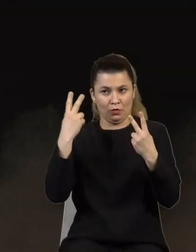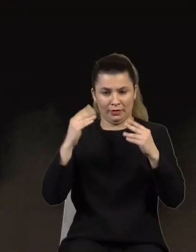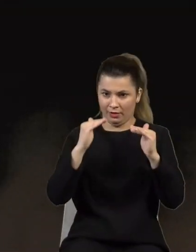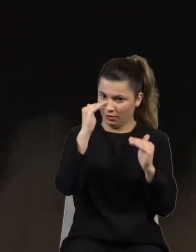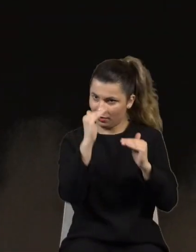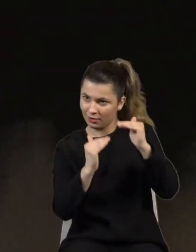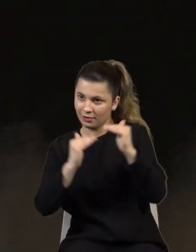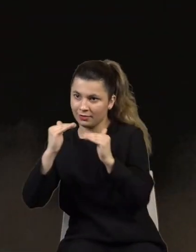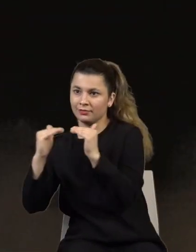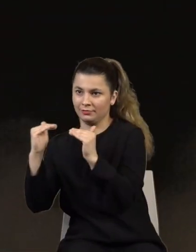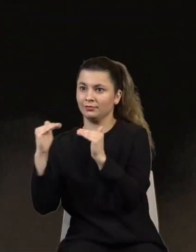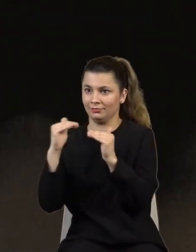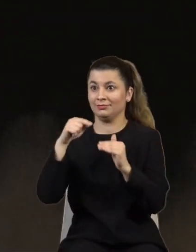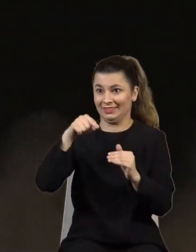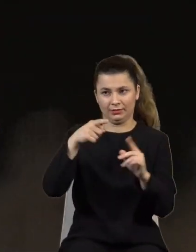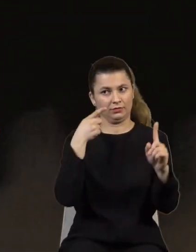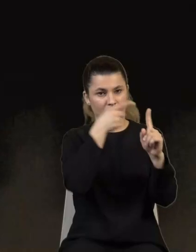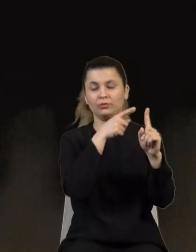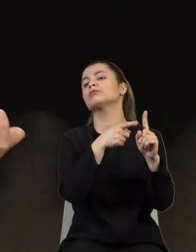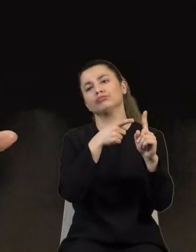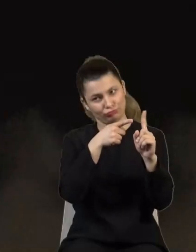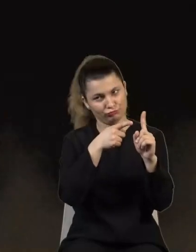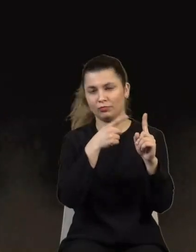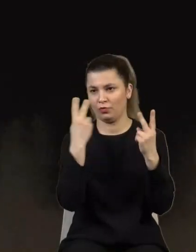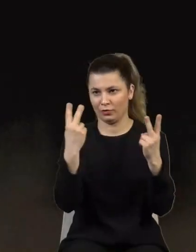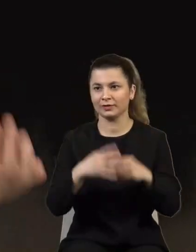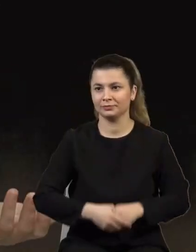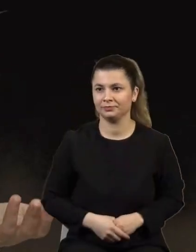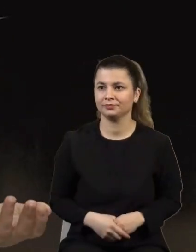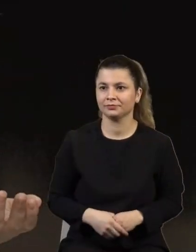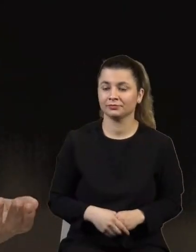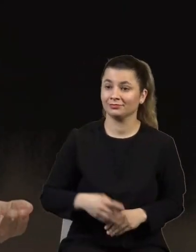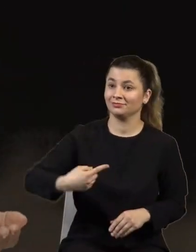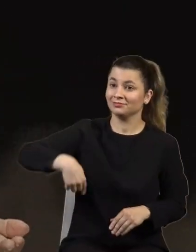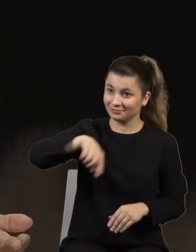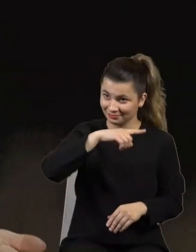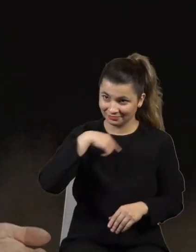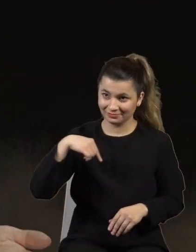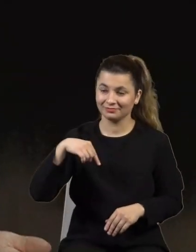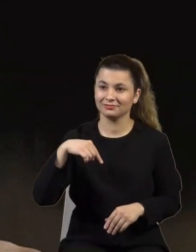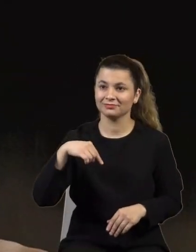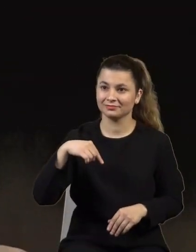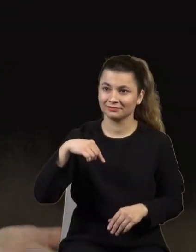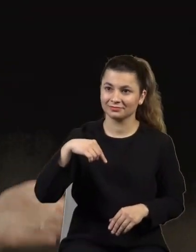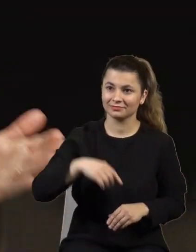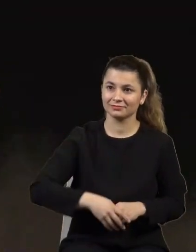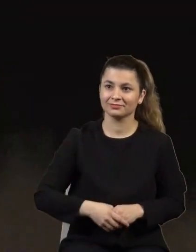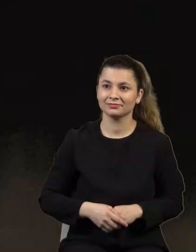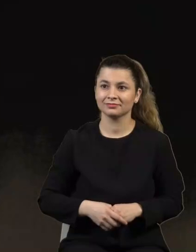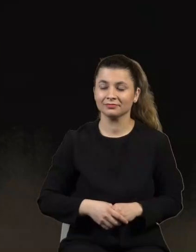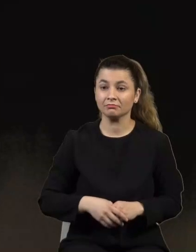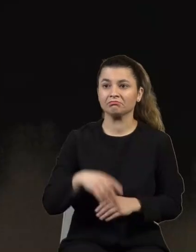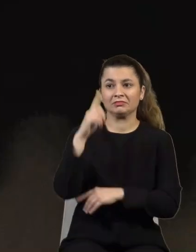started, I think connectivity was the first main priority for transport. Then